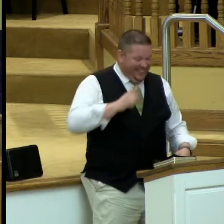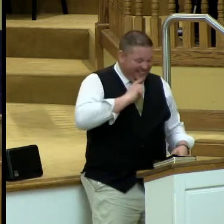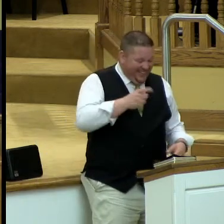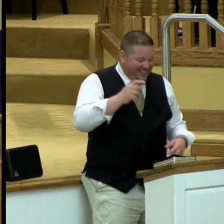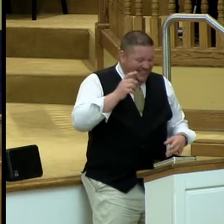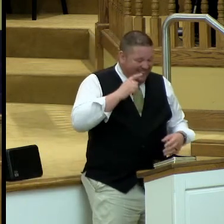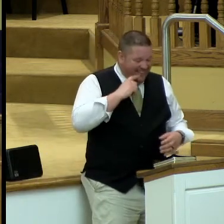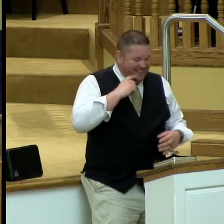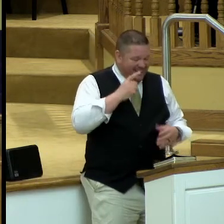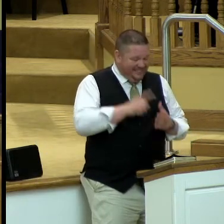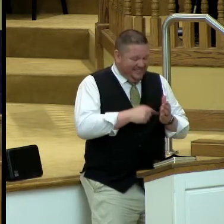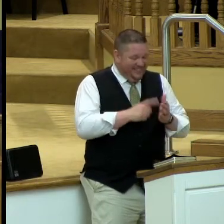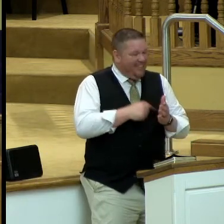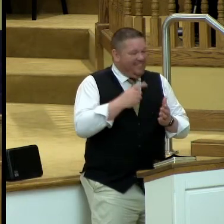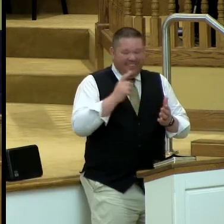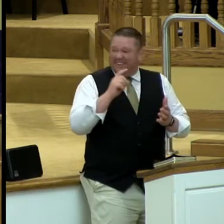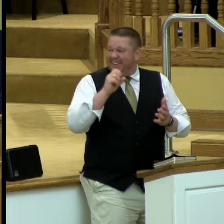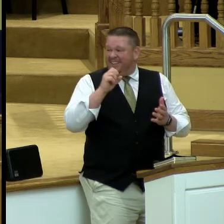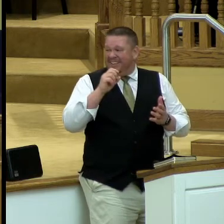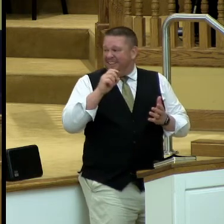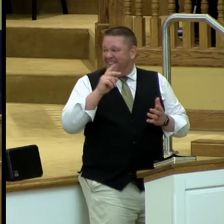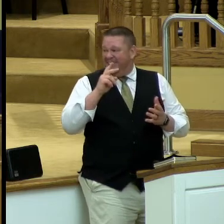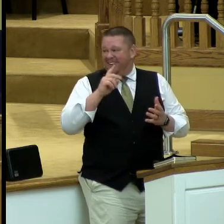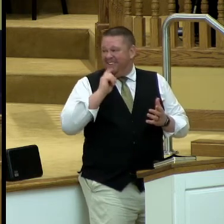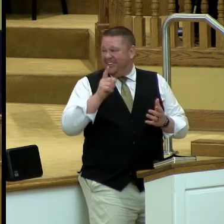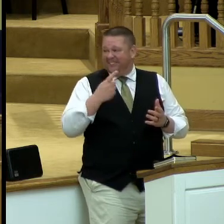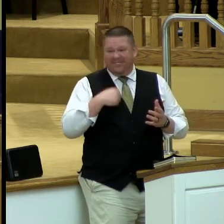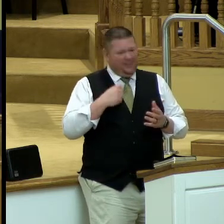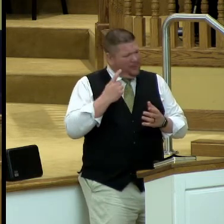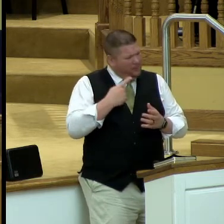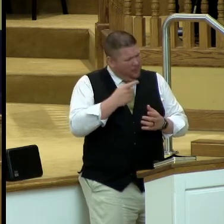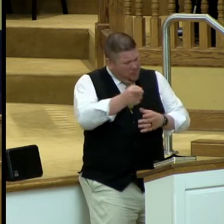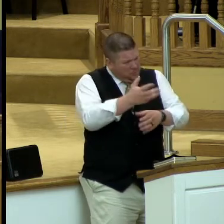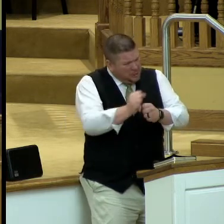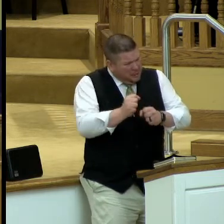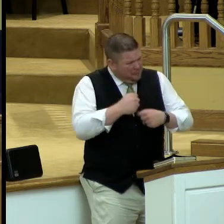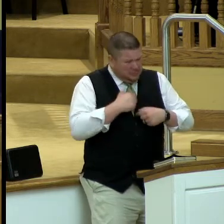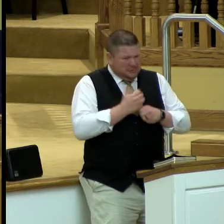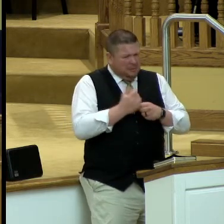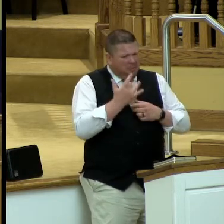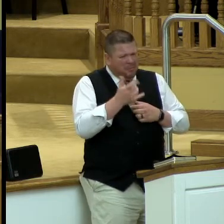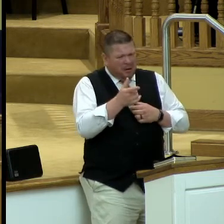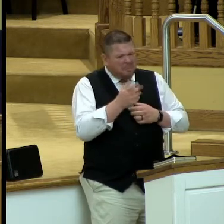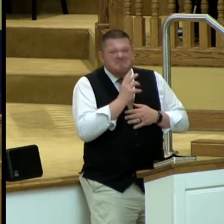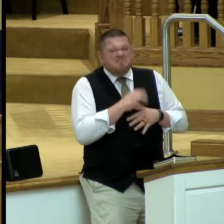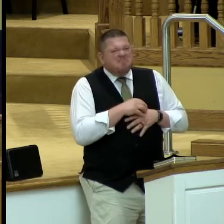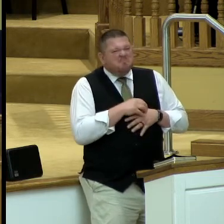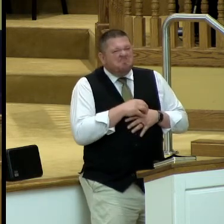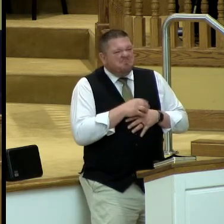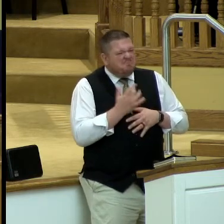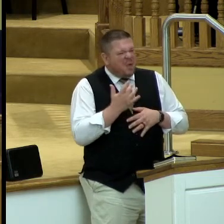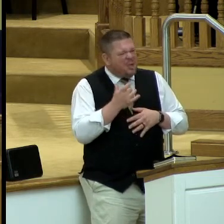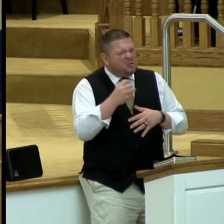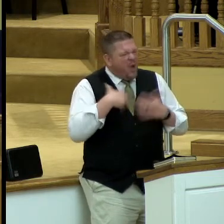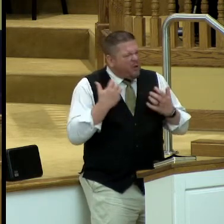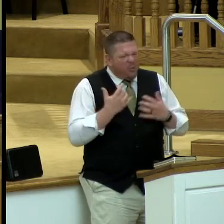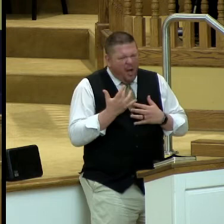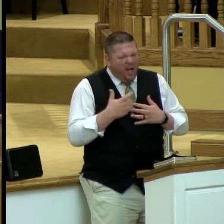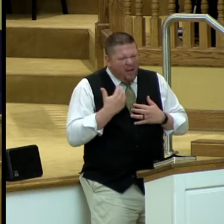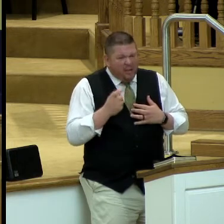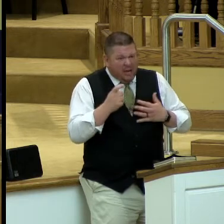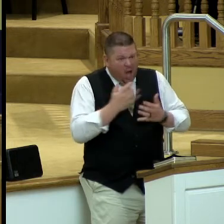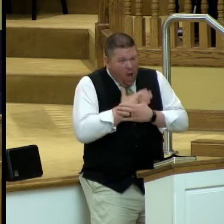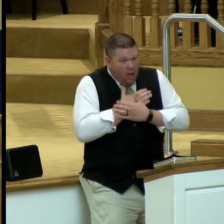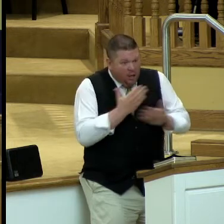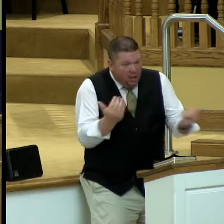It's super sketchy. I don't get it. I'm like, didn't we both get saved at one point in time? Why are you so angry? Do you